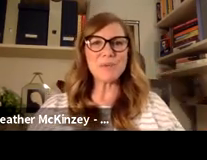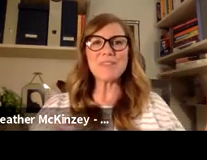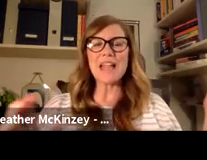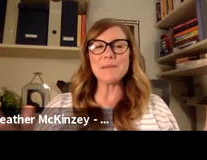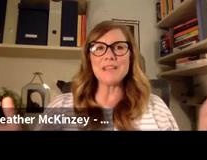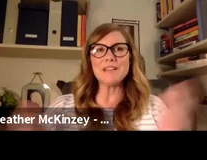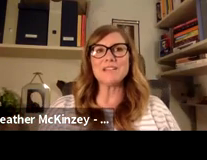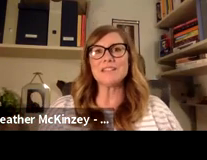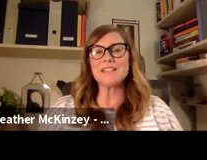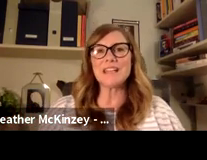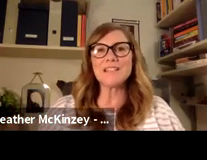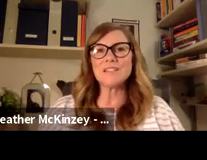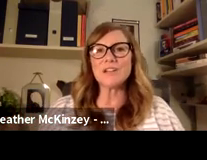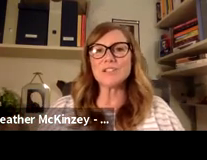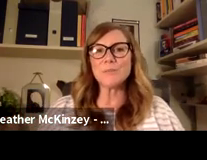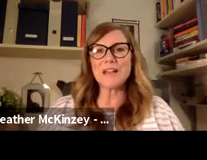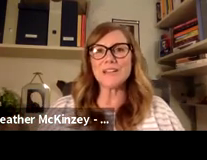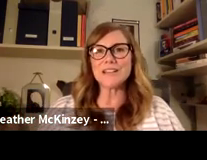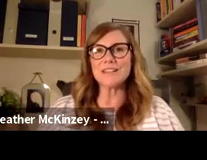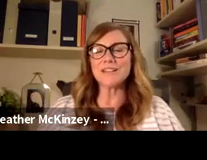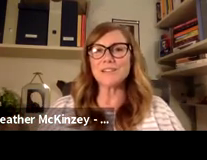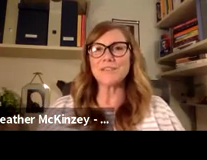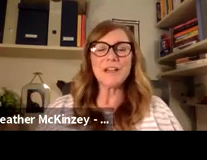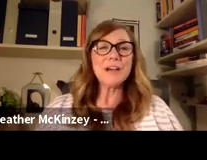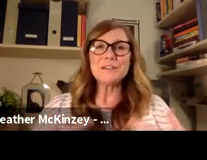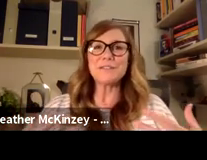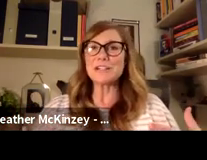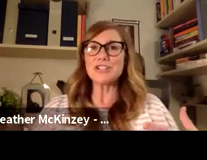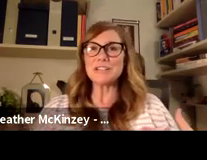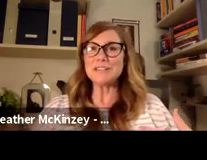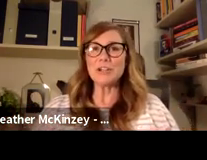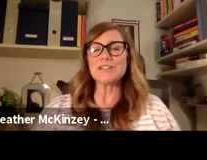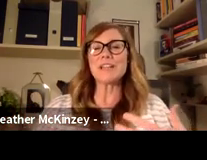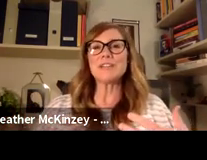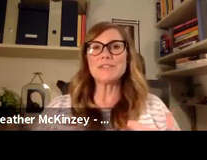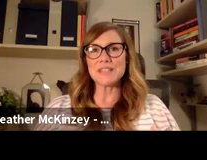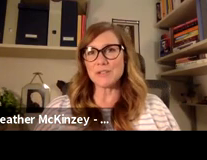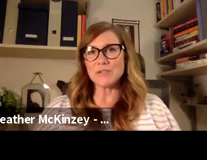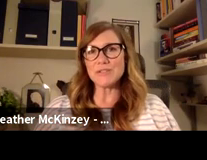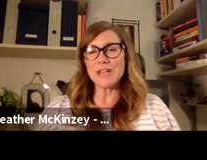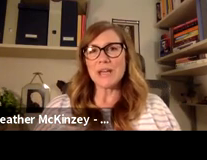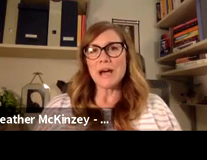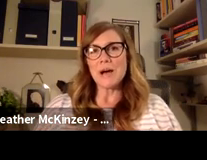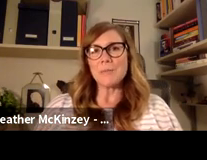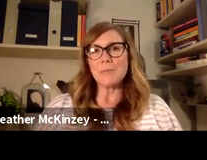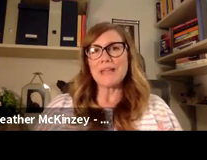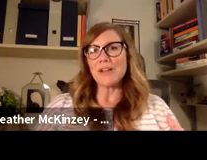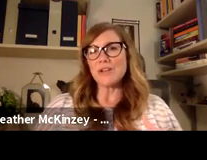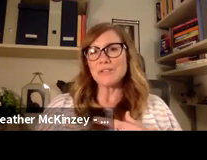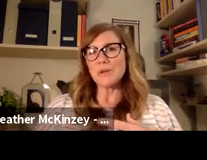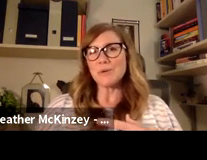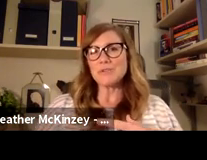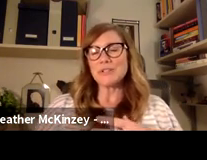right, so I'm here tonight to talk to you about executive function or executive skills,